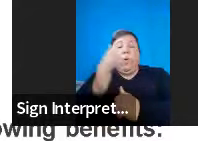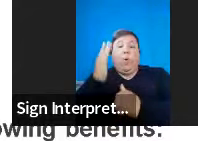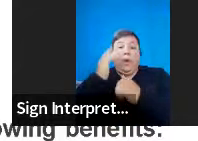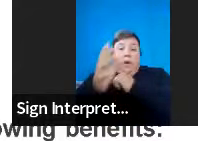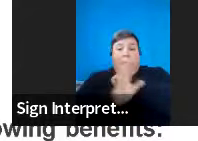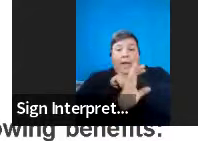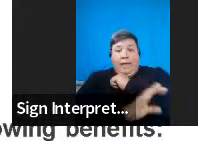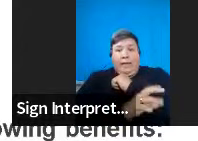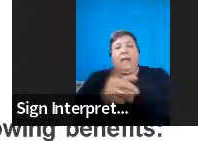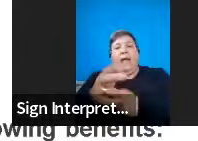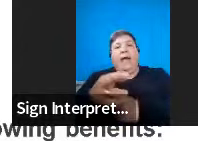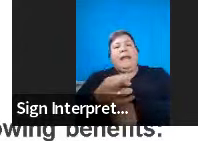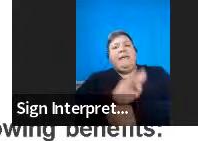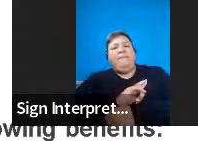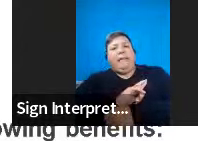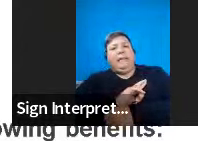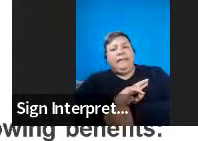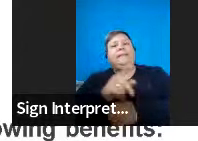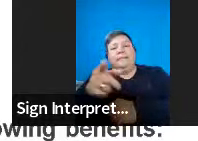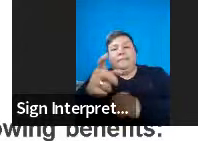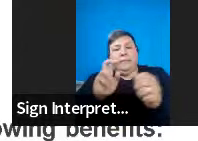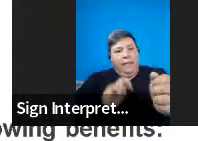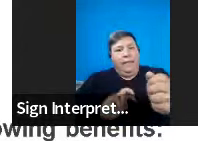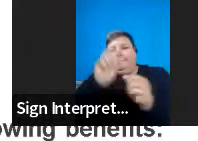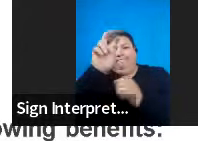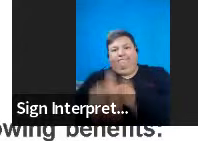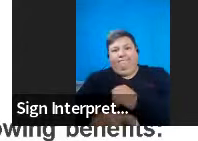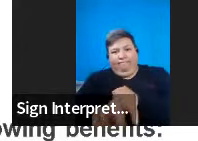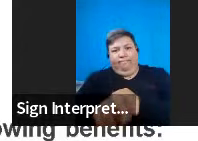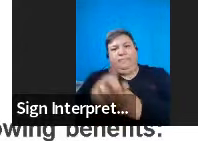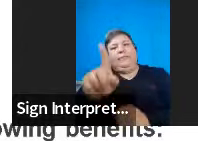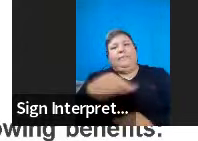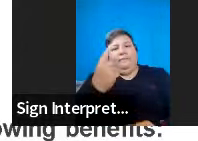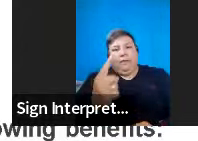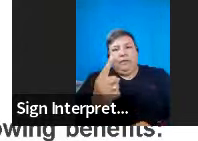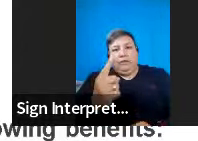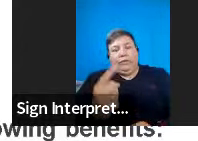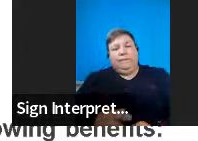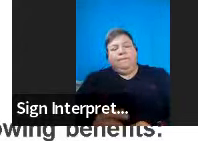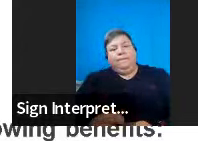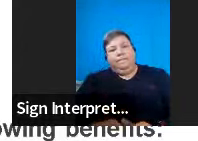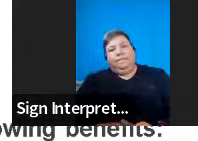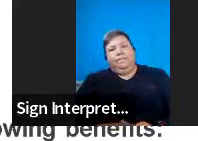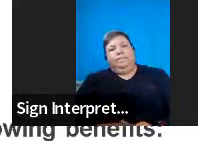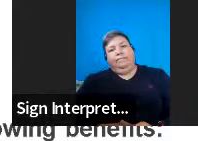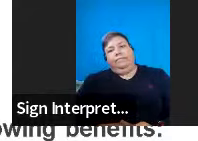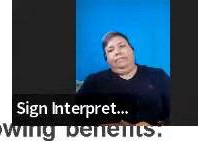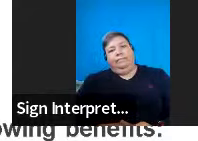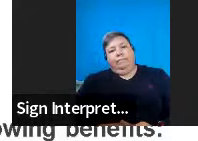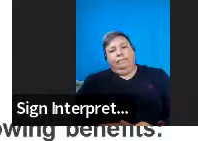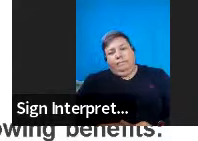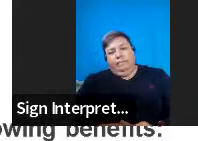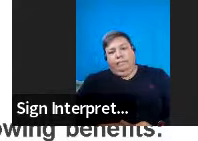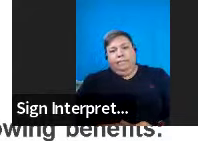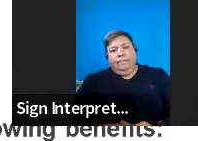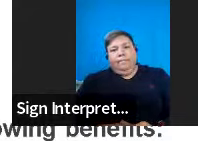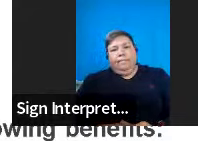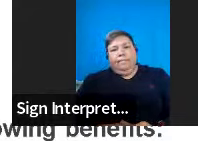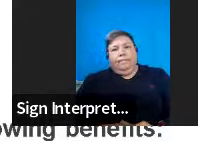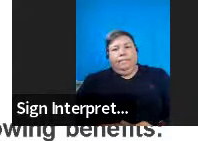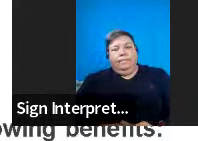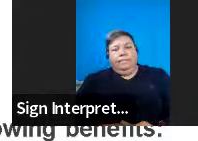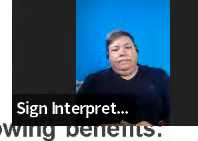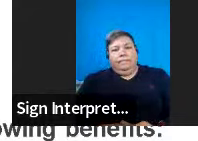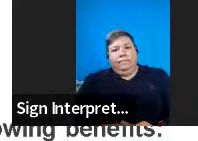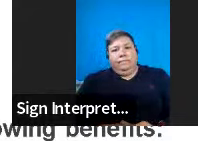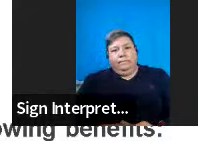had to join at the back of the queue. So we then put it in front of the queue because you are accredited, so we prioritize. Then we also reduce the